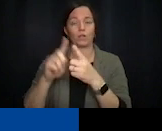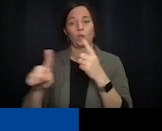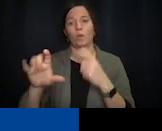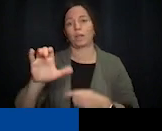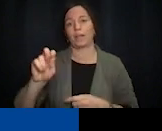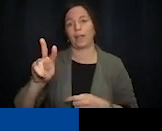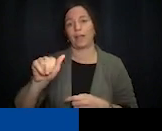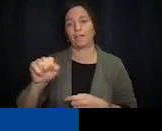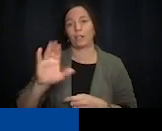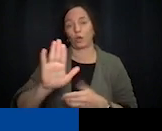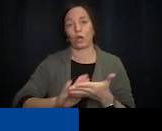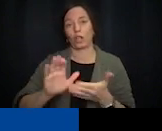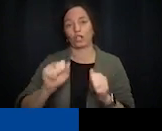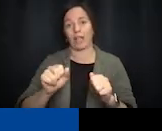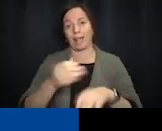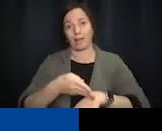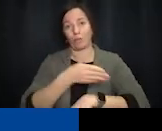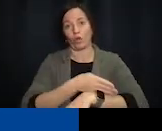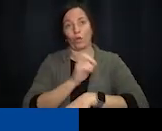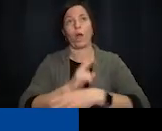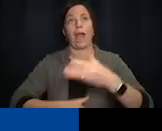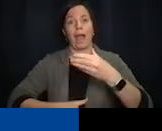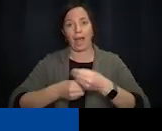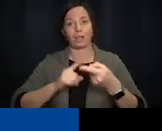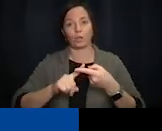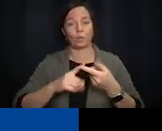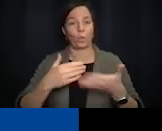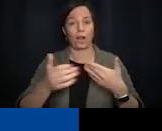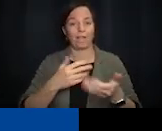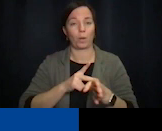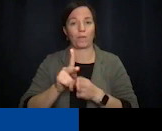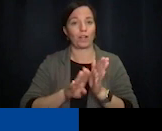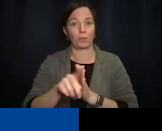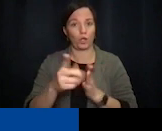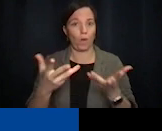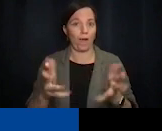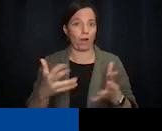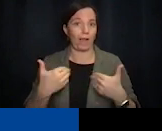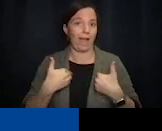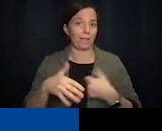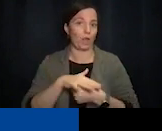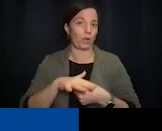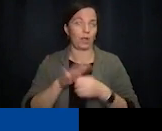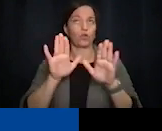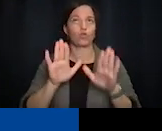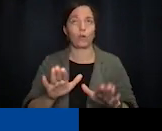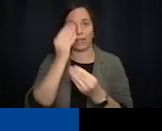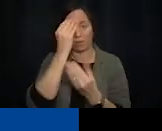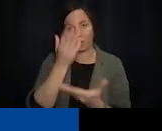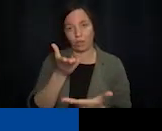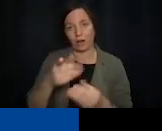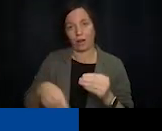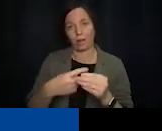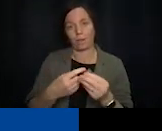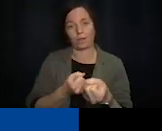your college can, you know, improve or add them to whatever professional development you're doing locally. But there's a lot of great information there about